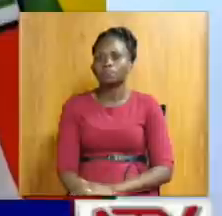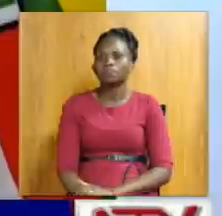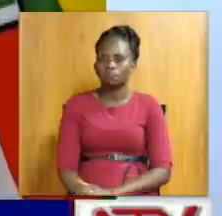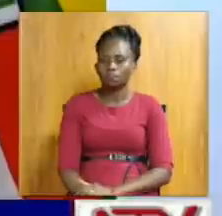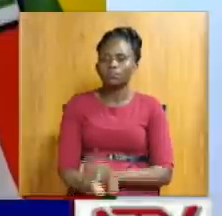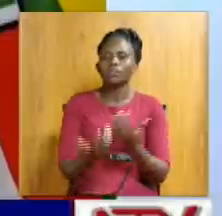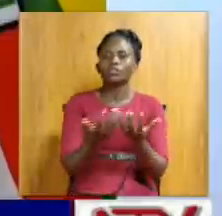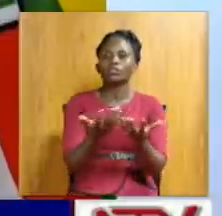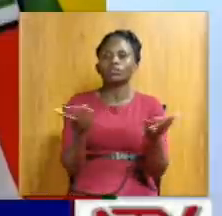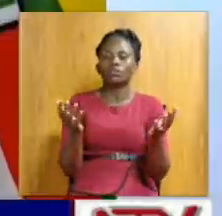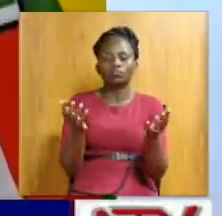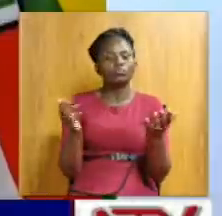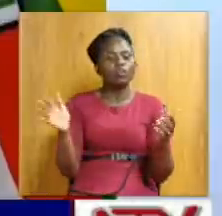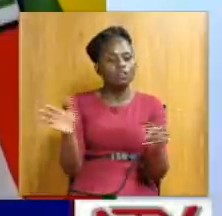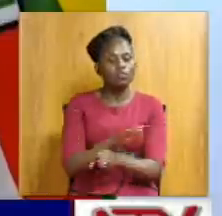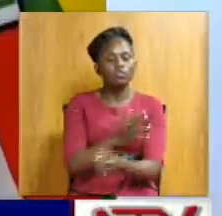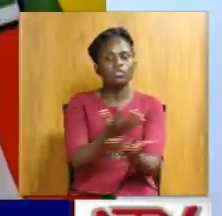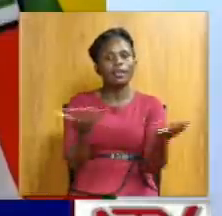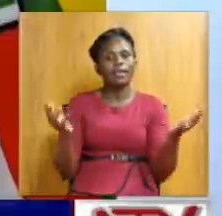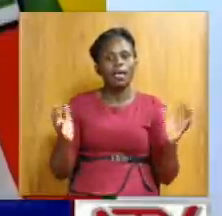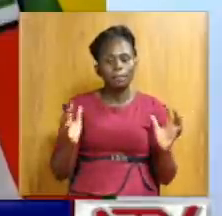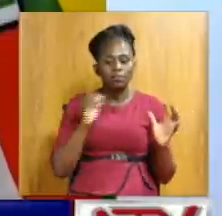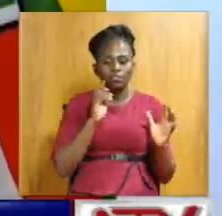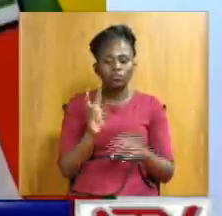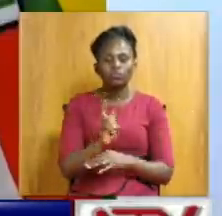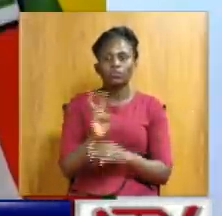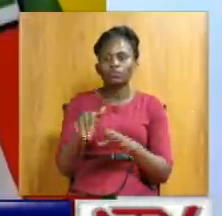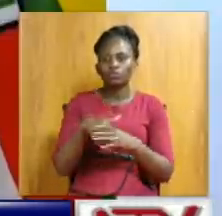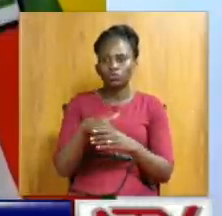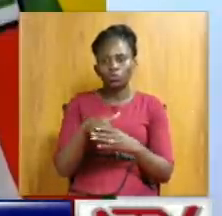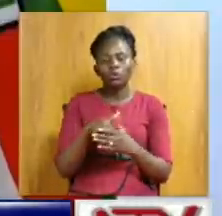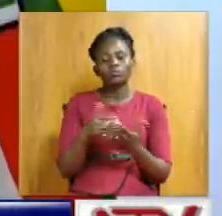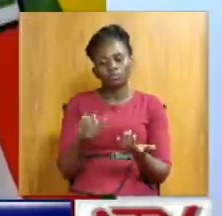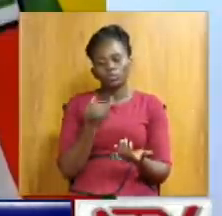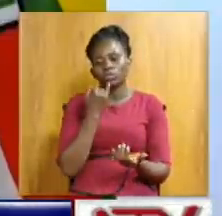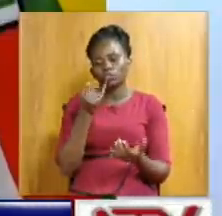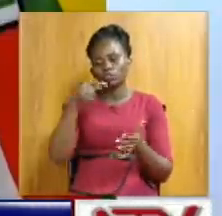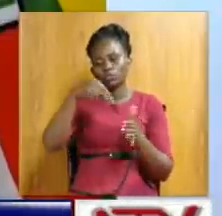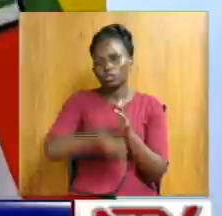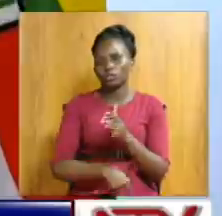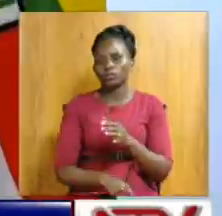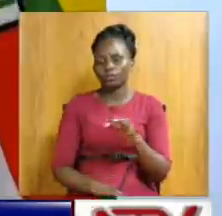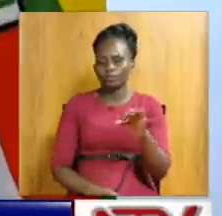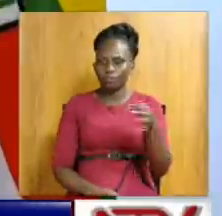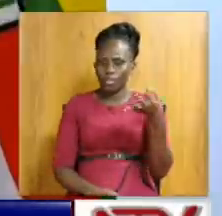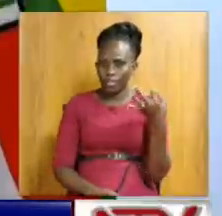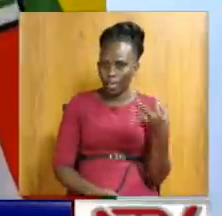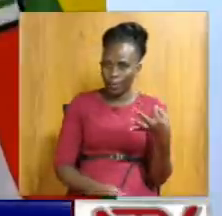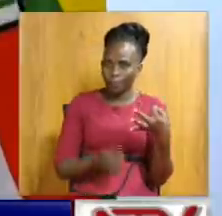Stadiums, are you going to have full stadium? Are you going, they will give you the details. Number three,